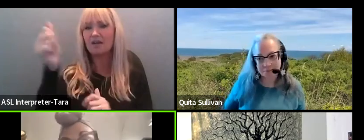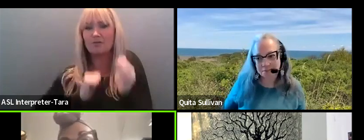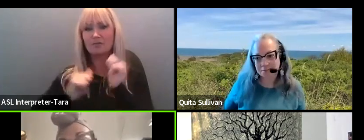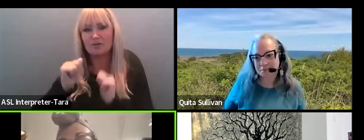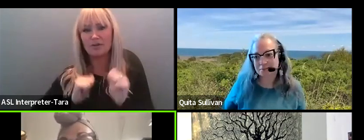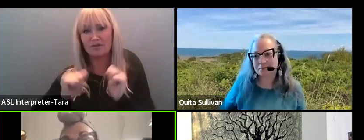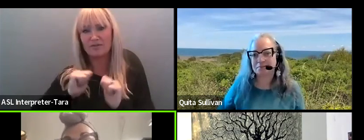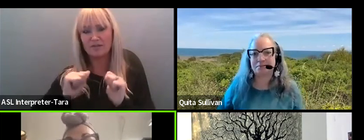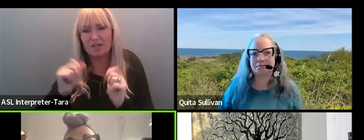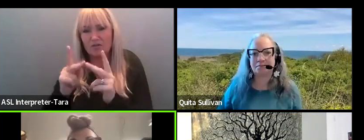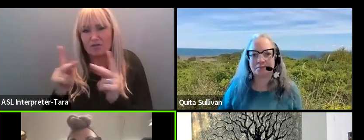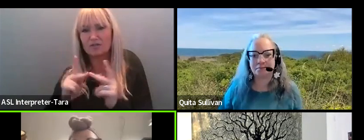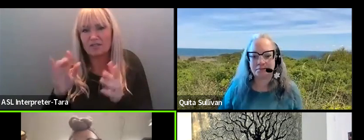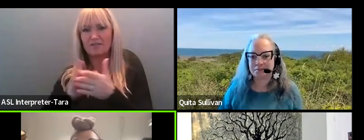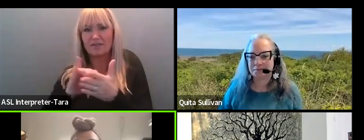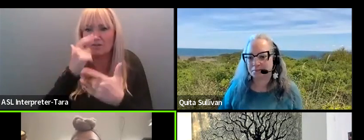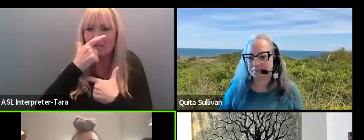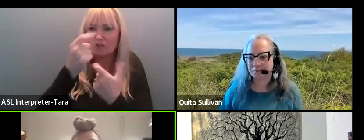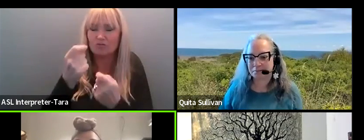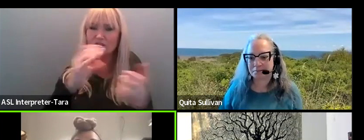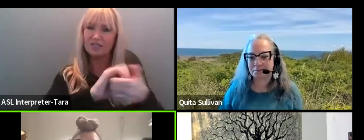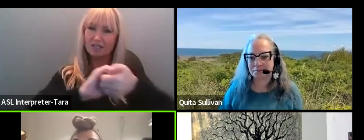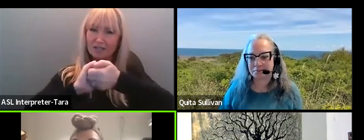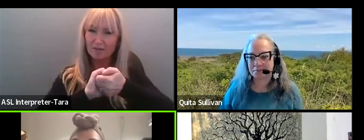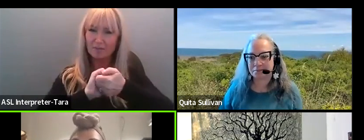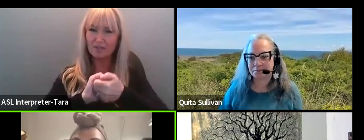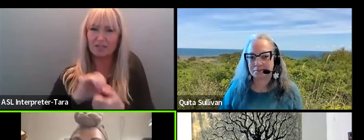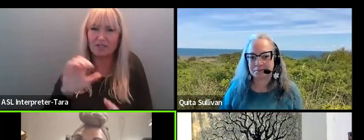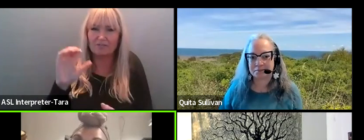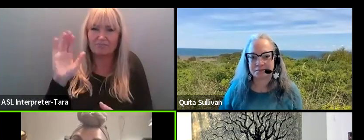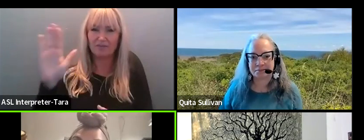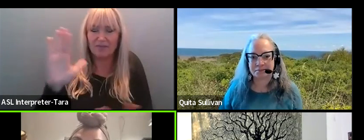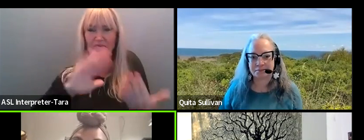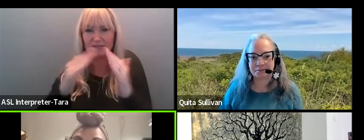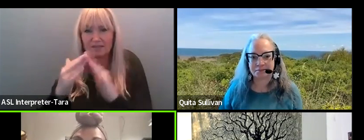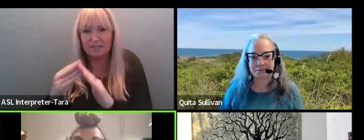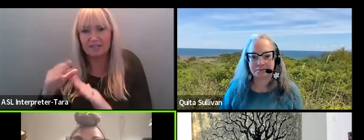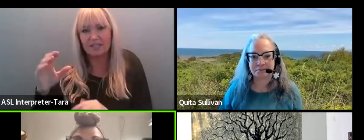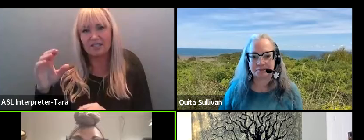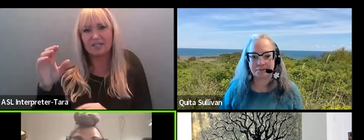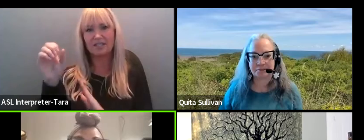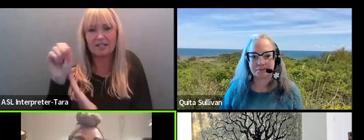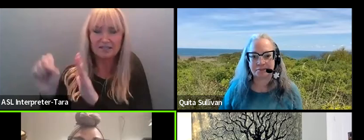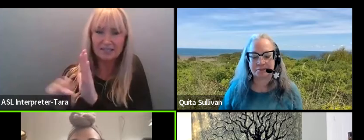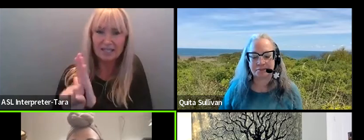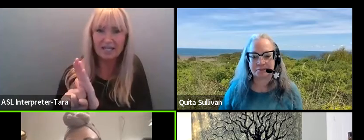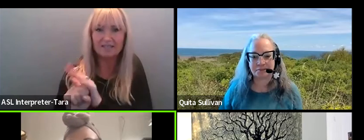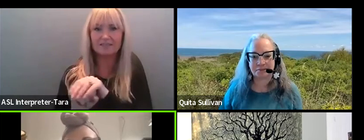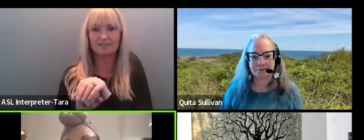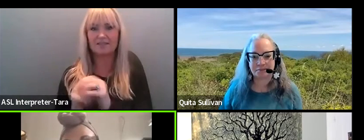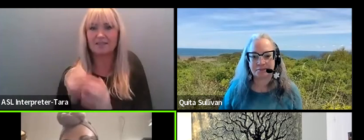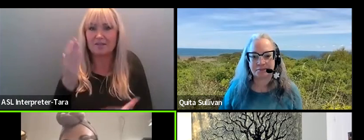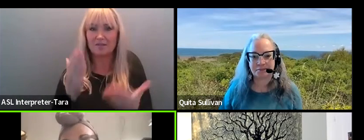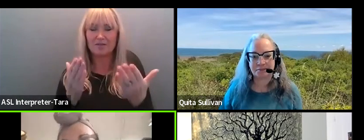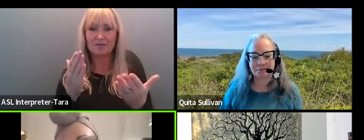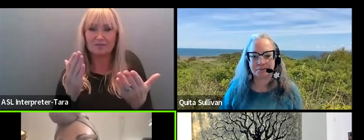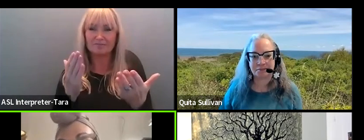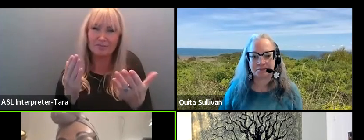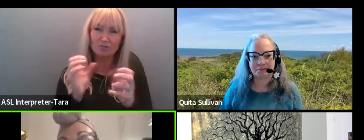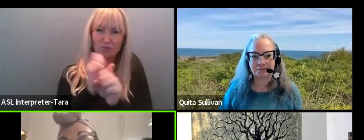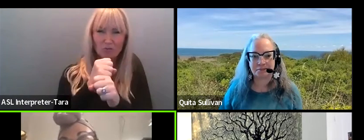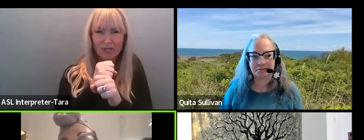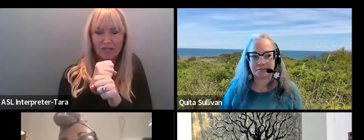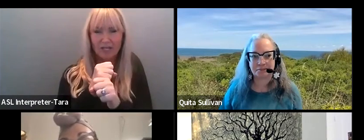in their cities and their states that may not, you know, be traditional folks in theater, to kind of create